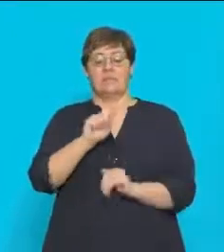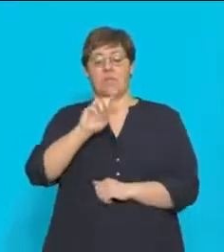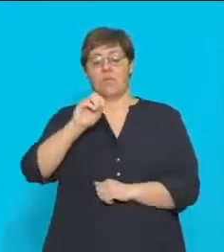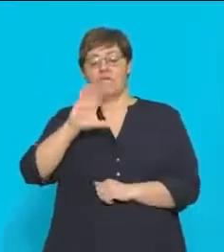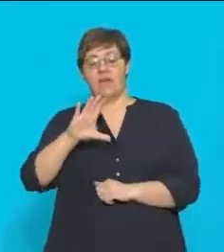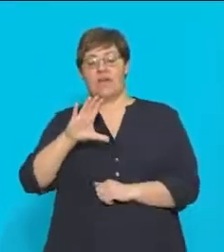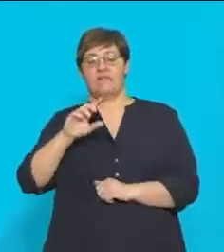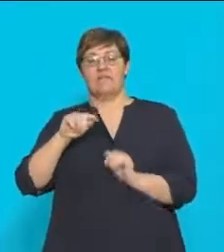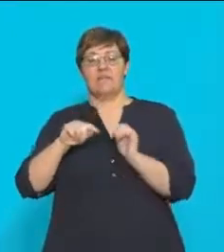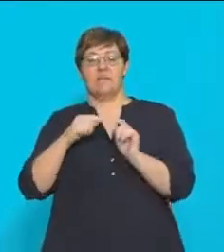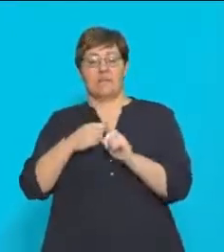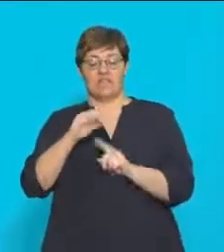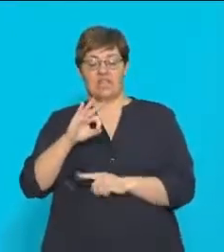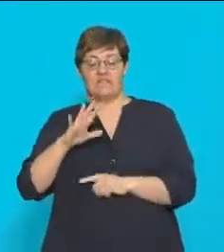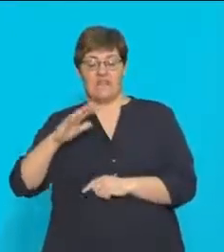two angles.